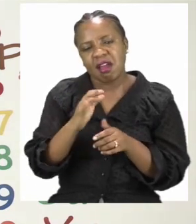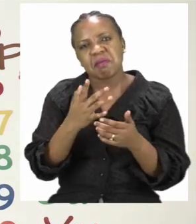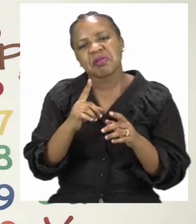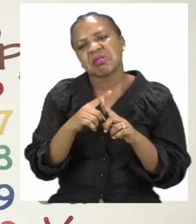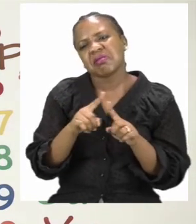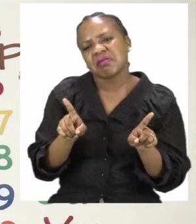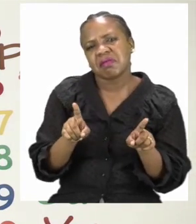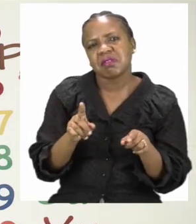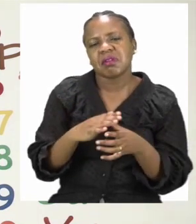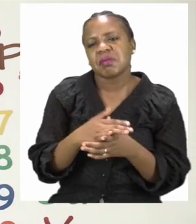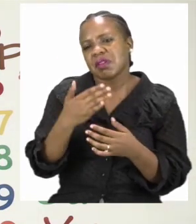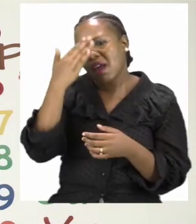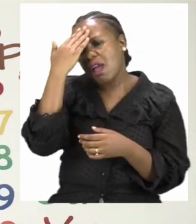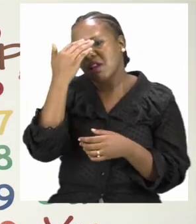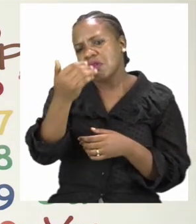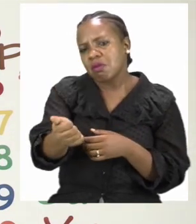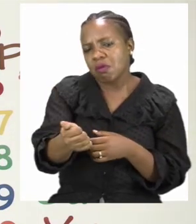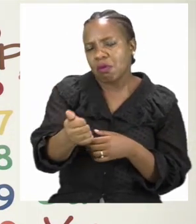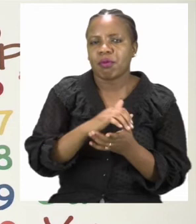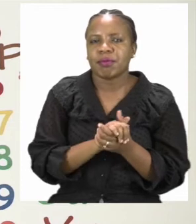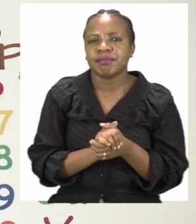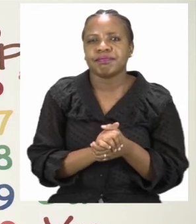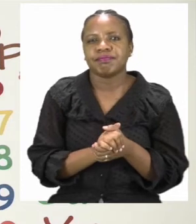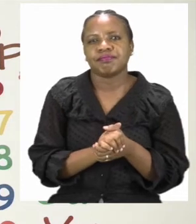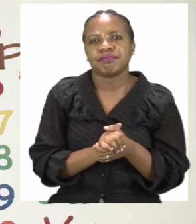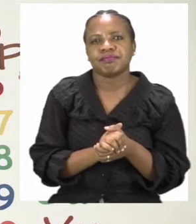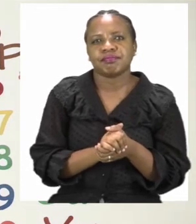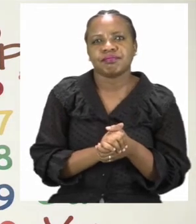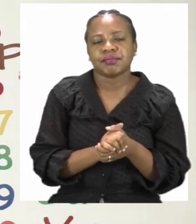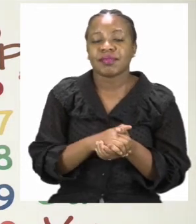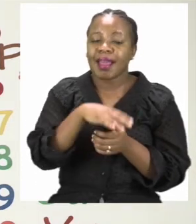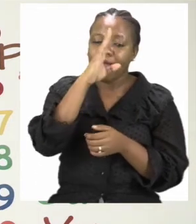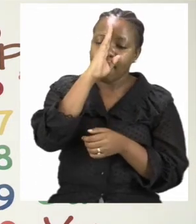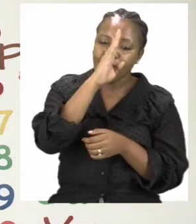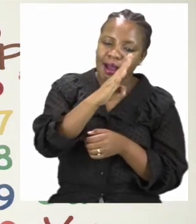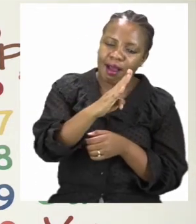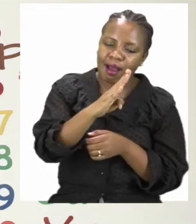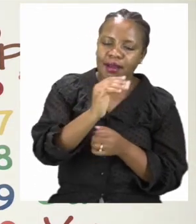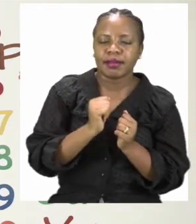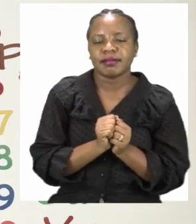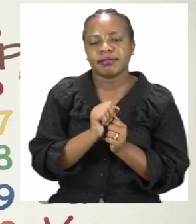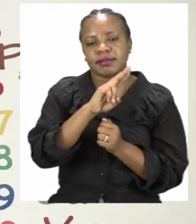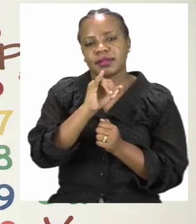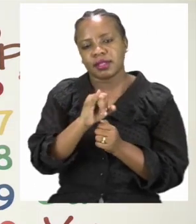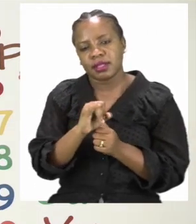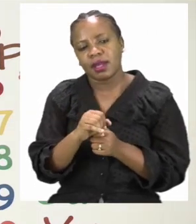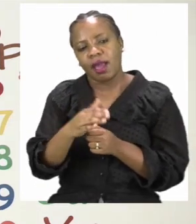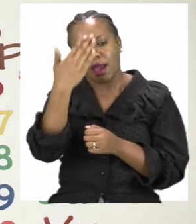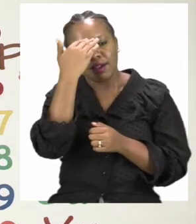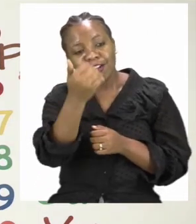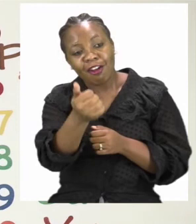say hello. So if someone says hi, you can say